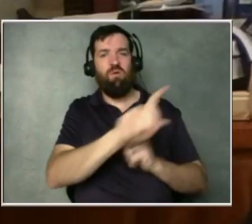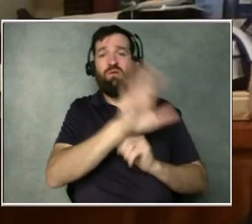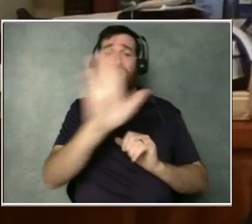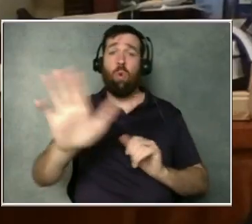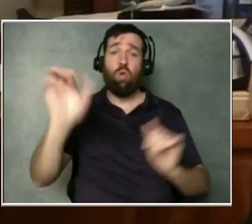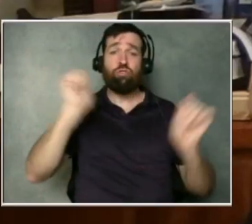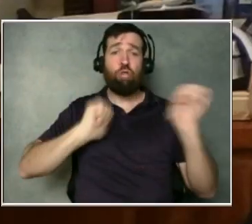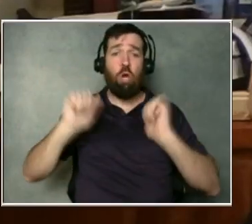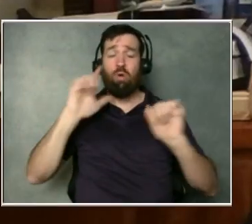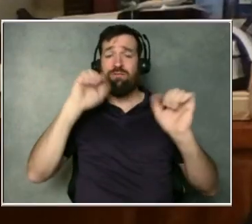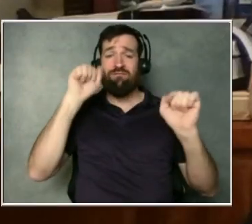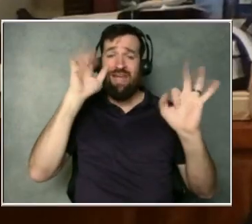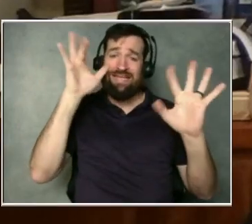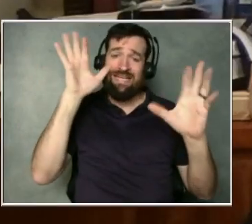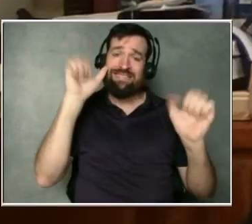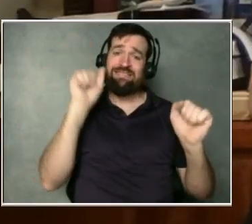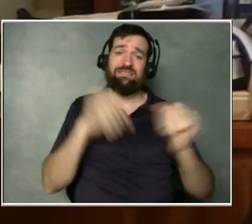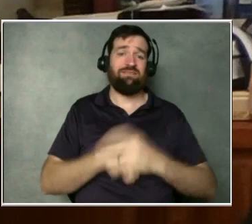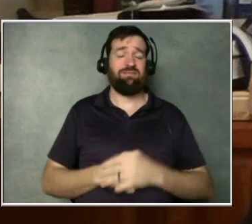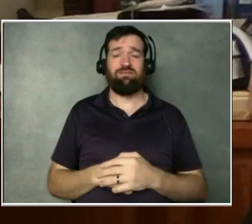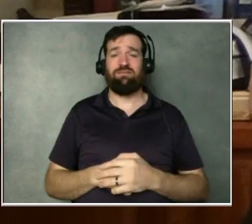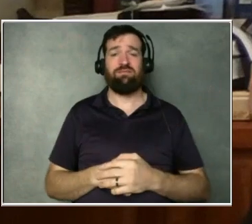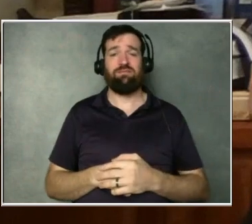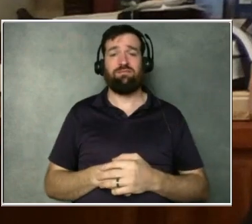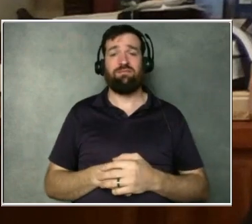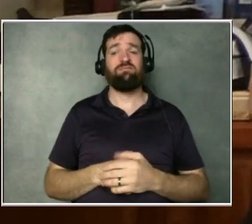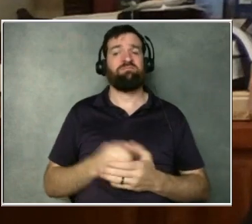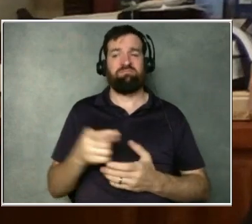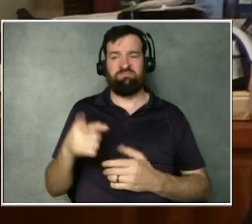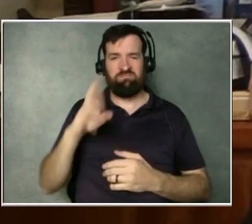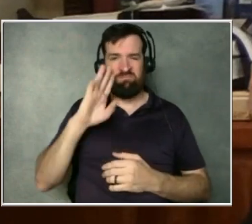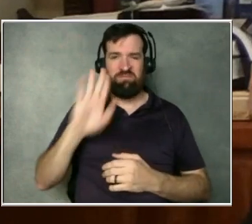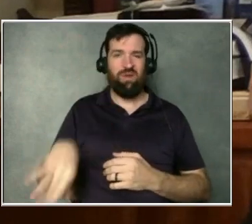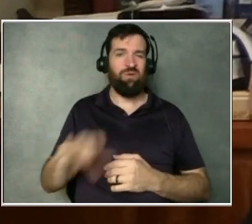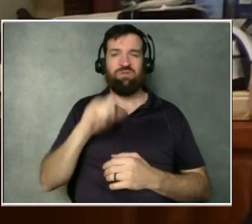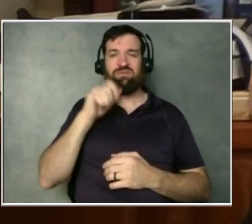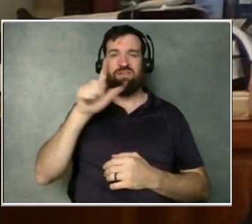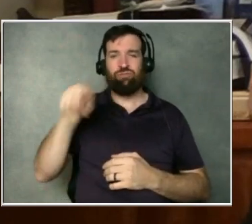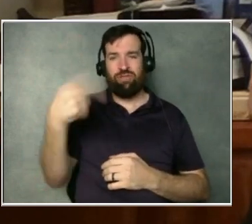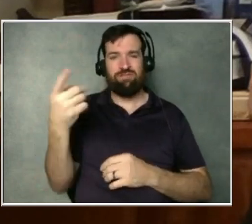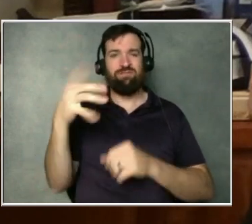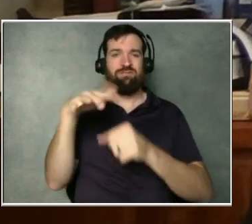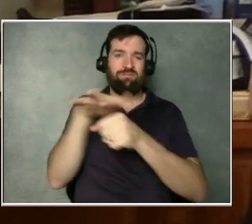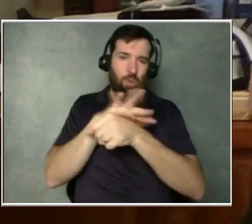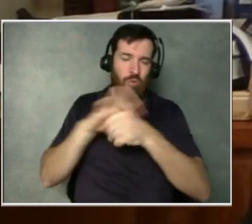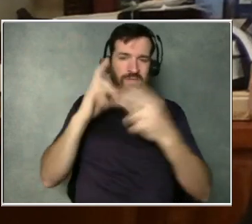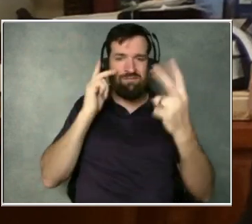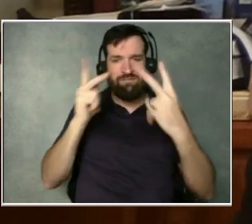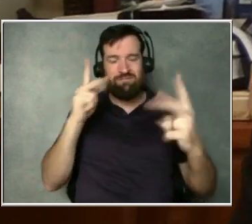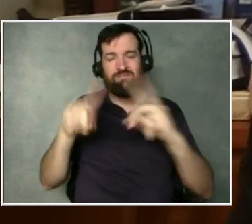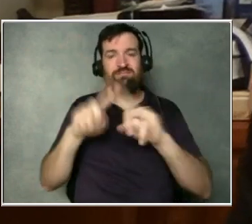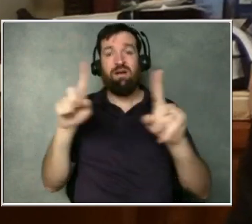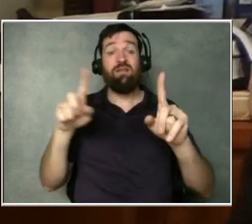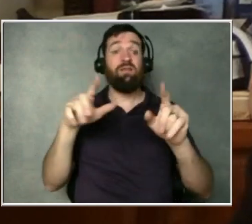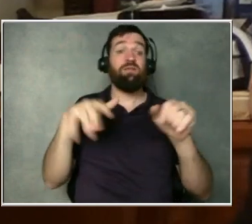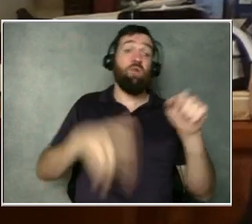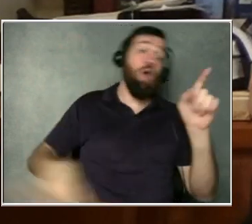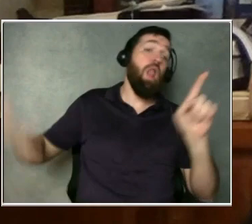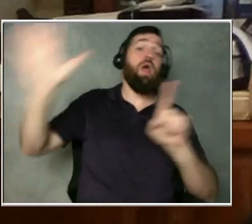been fantastic. And as you know, it's not just viewed locally, it's viewed nationally and internationally.